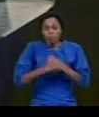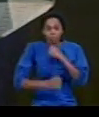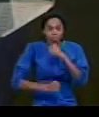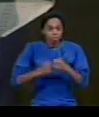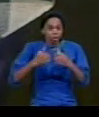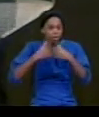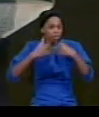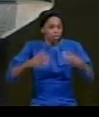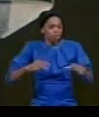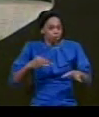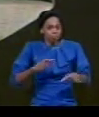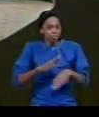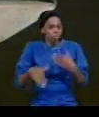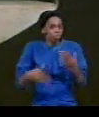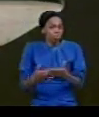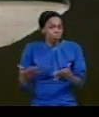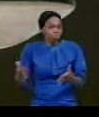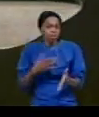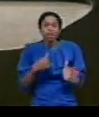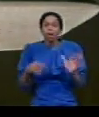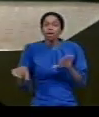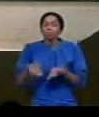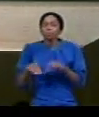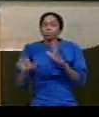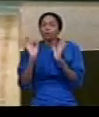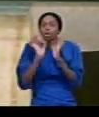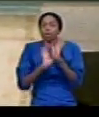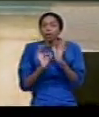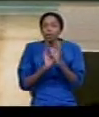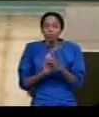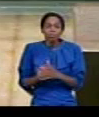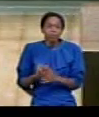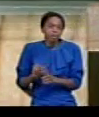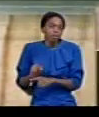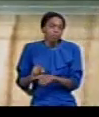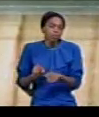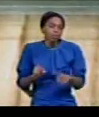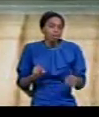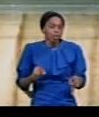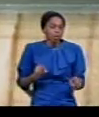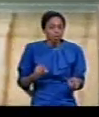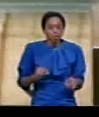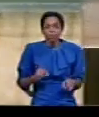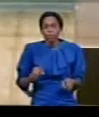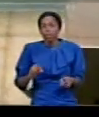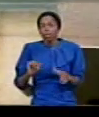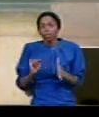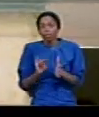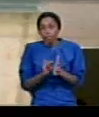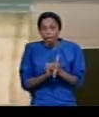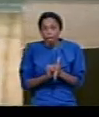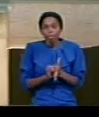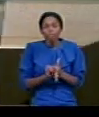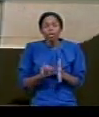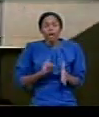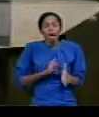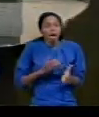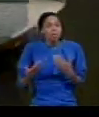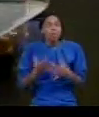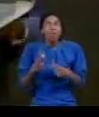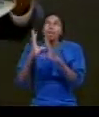of all things, and do count them but dung, that I may